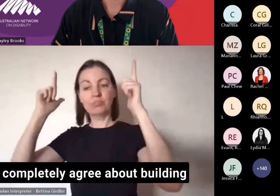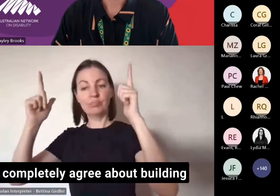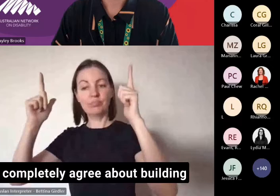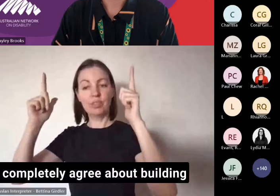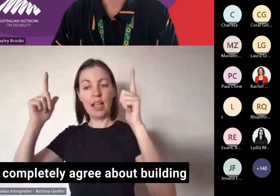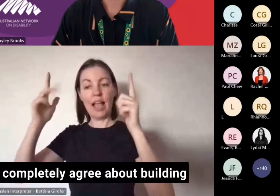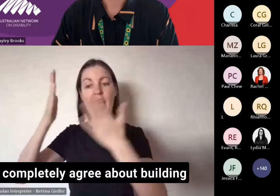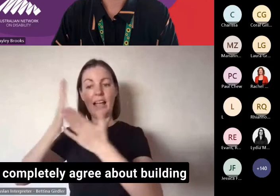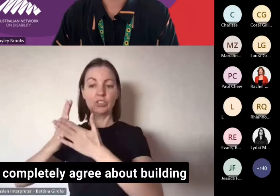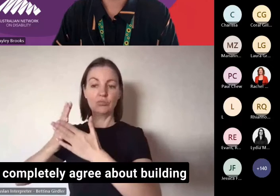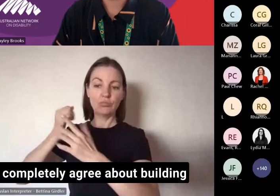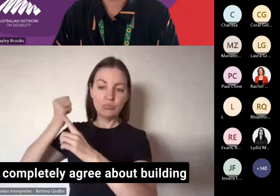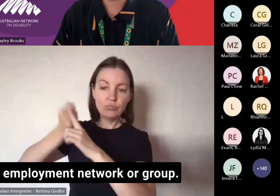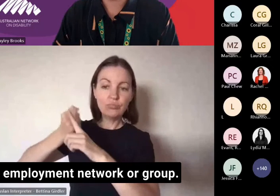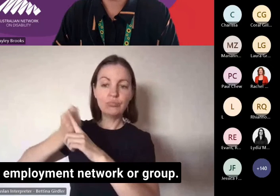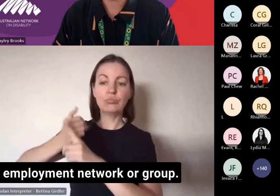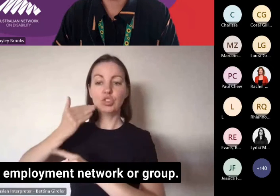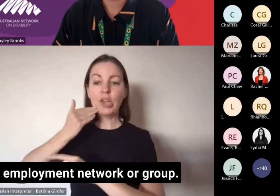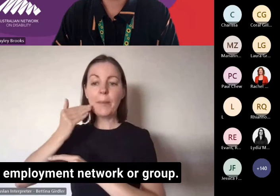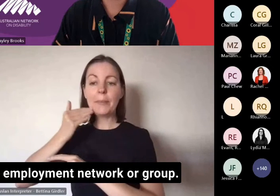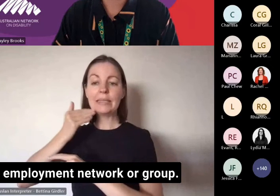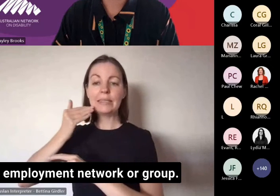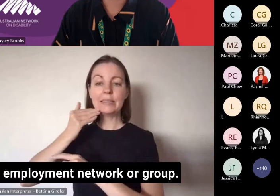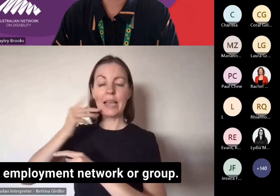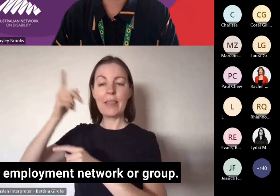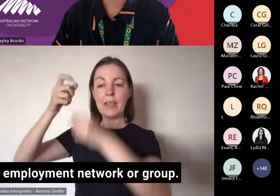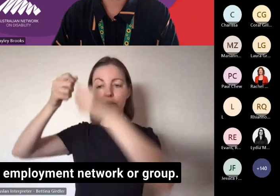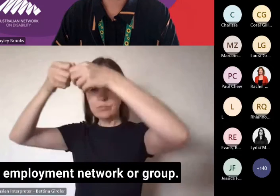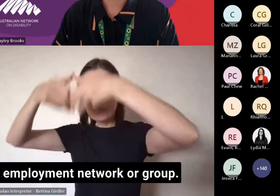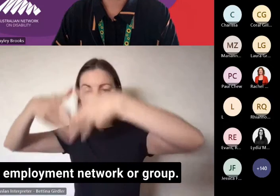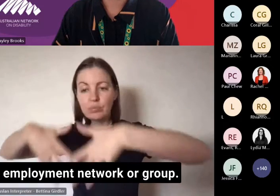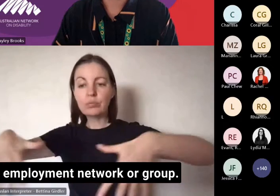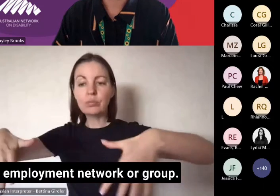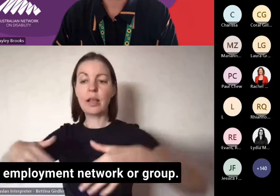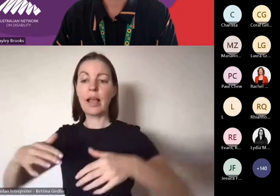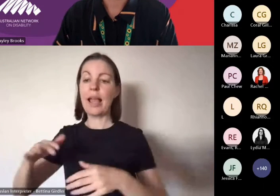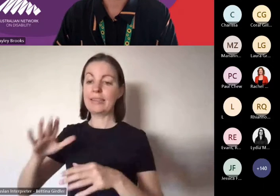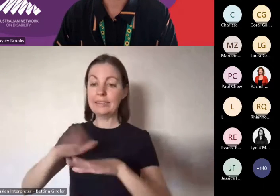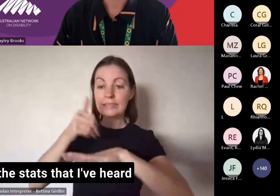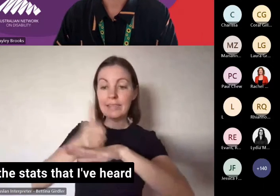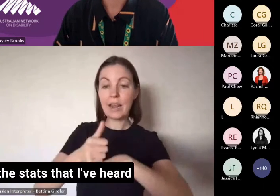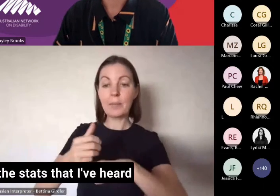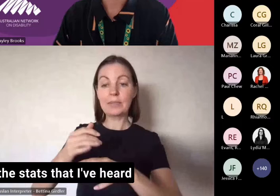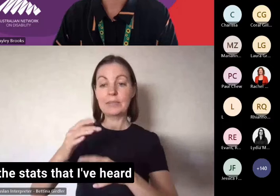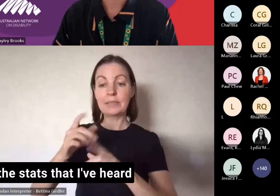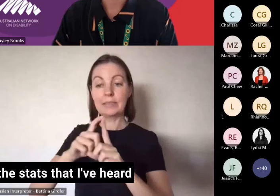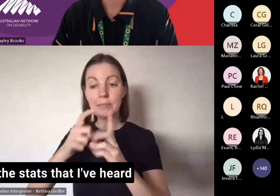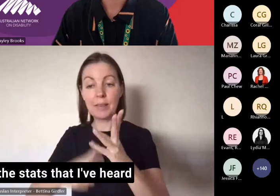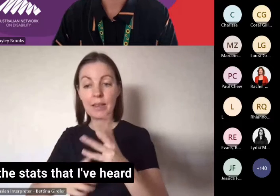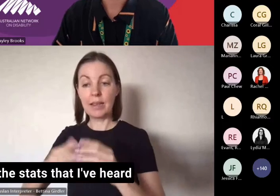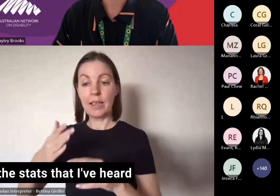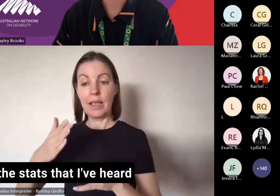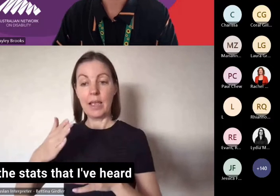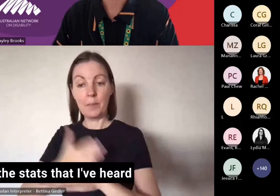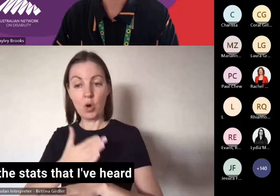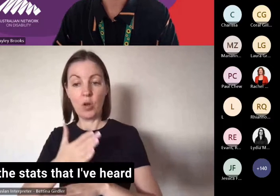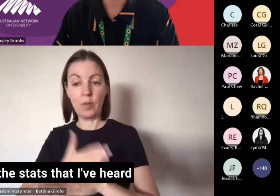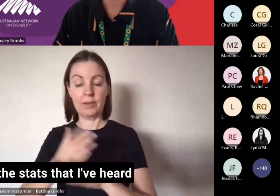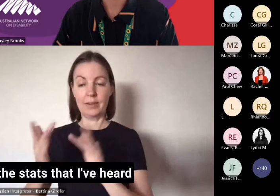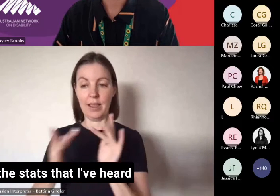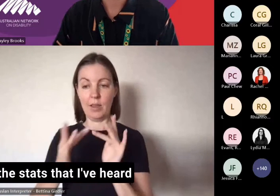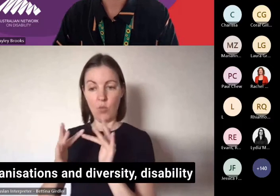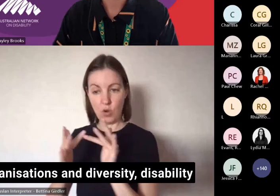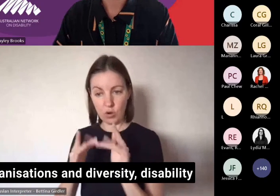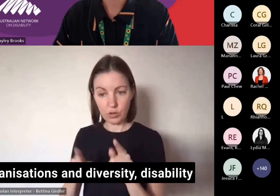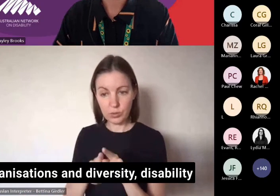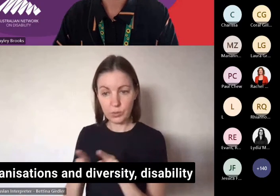completely agree about building a disability employment network or group. I think one of the stats that